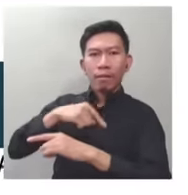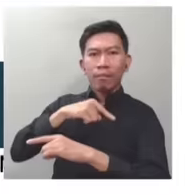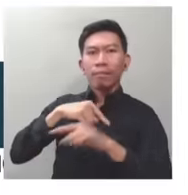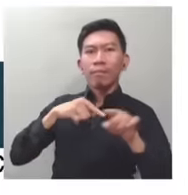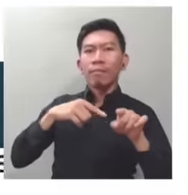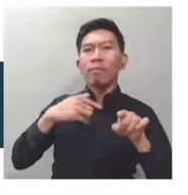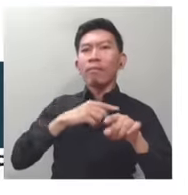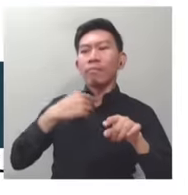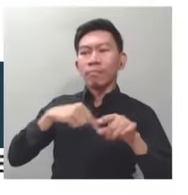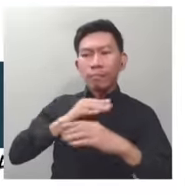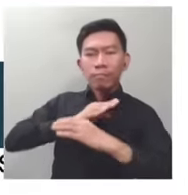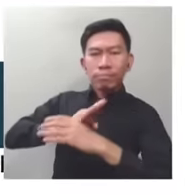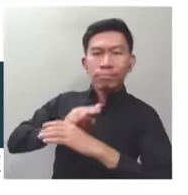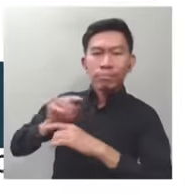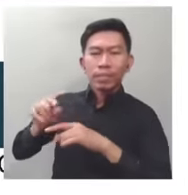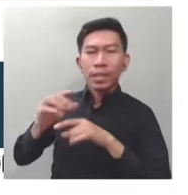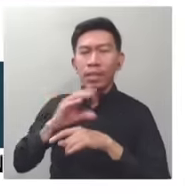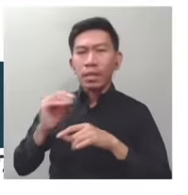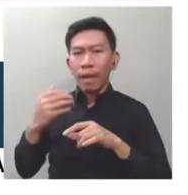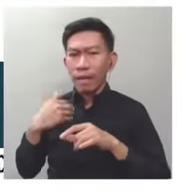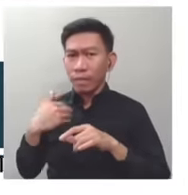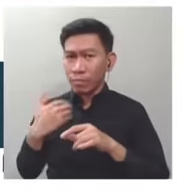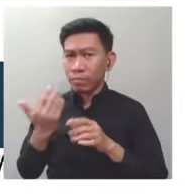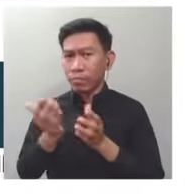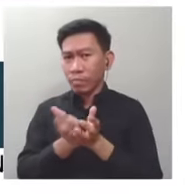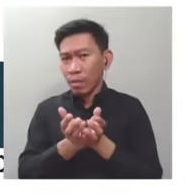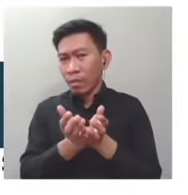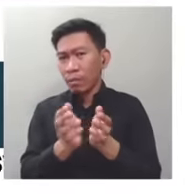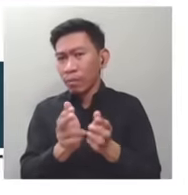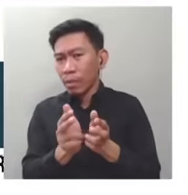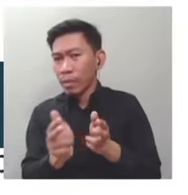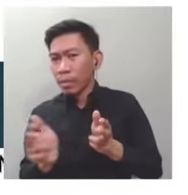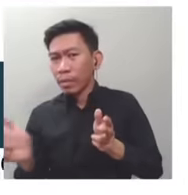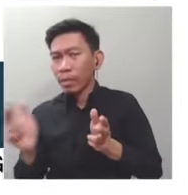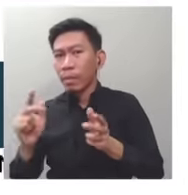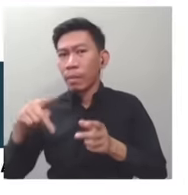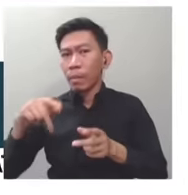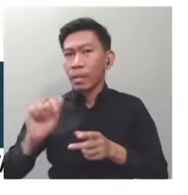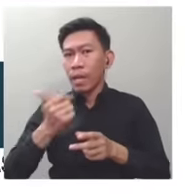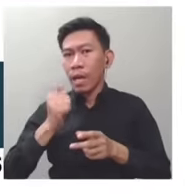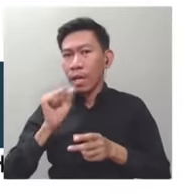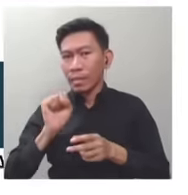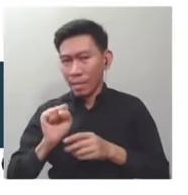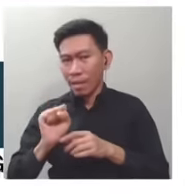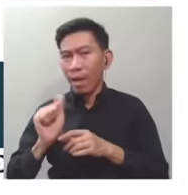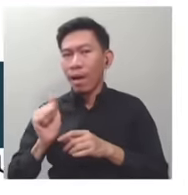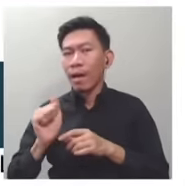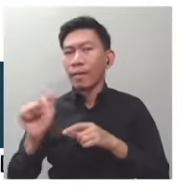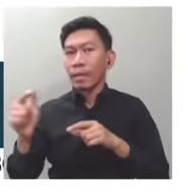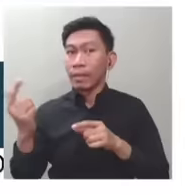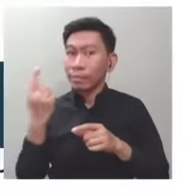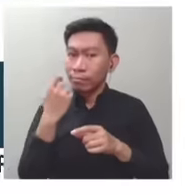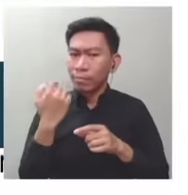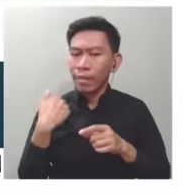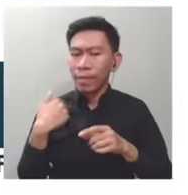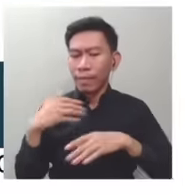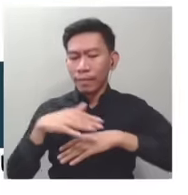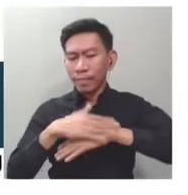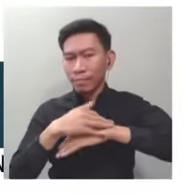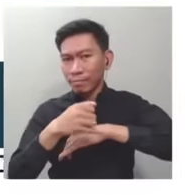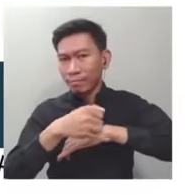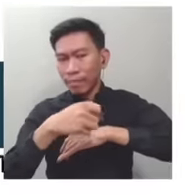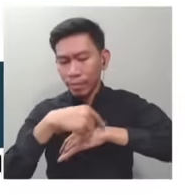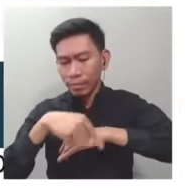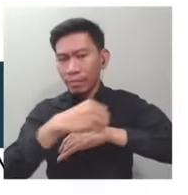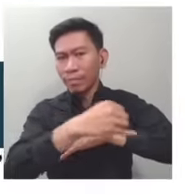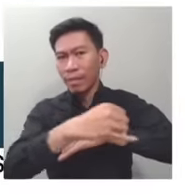at Pag-asa Island, and recently, of course, the situation. Given the fact that, again, this is a matter of political decision,